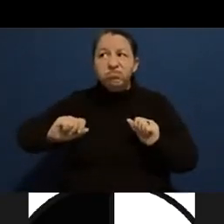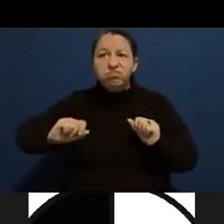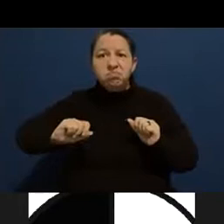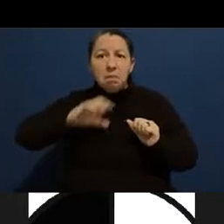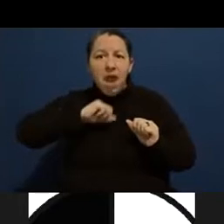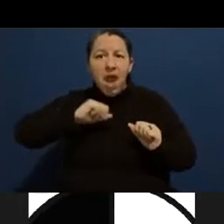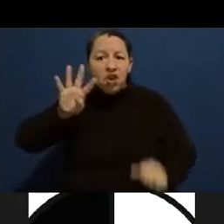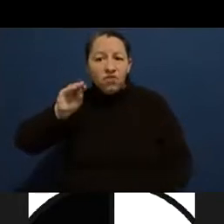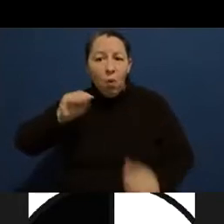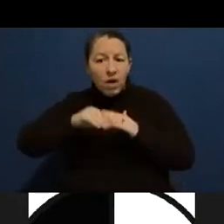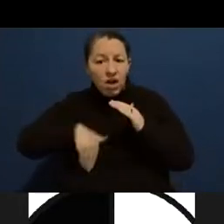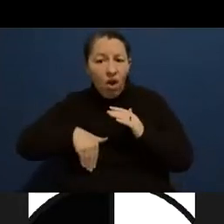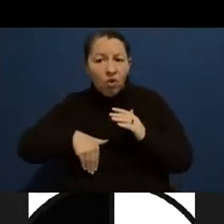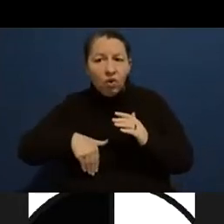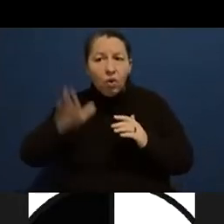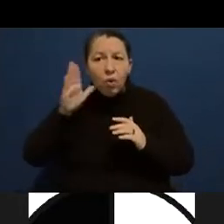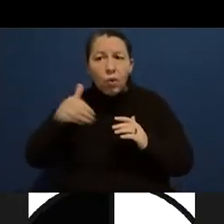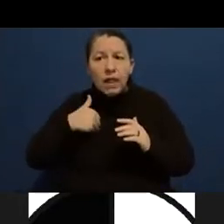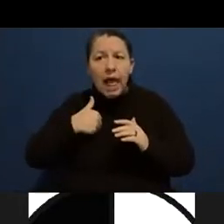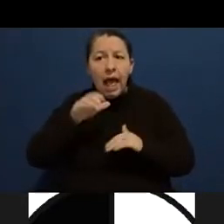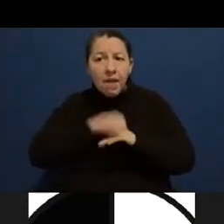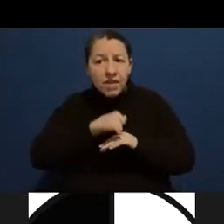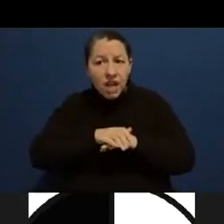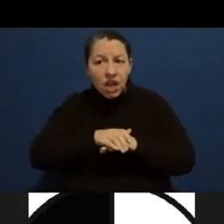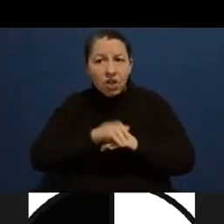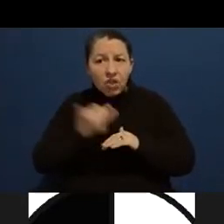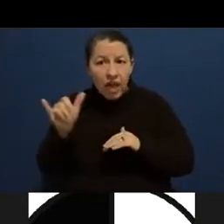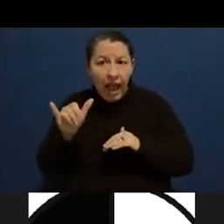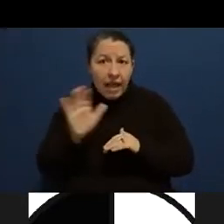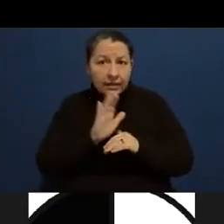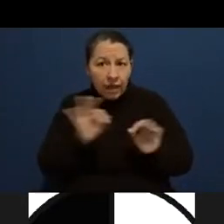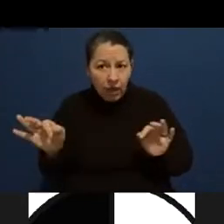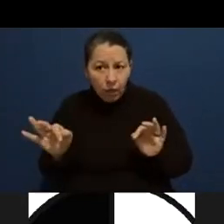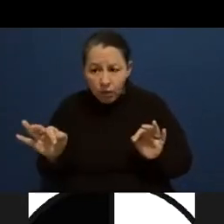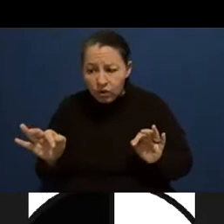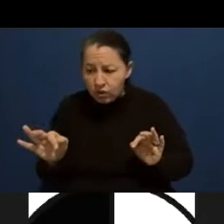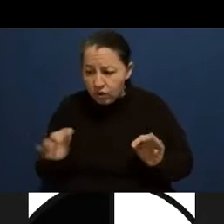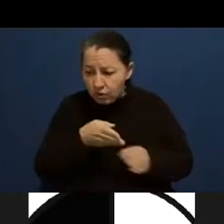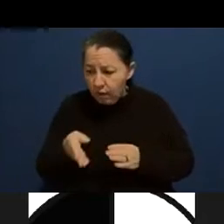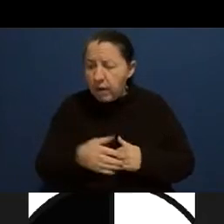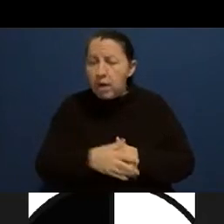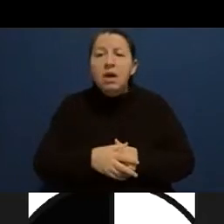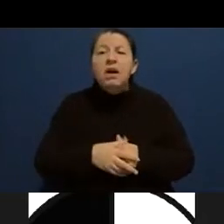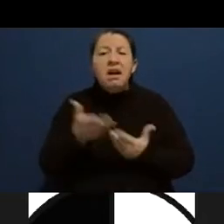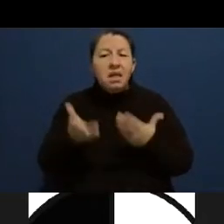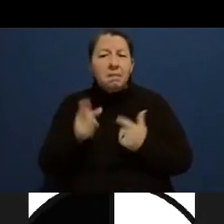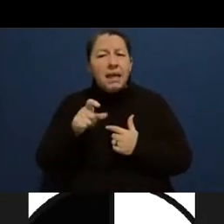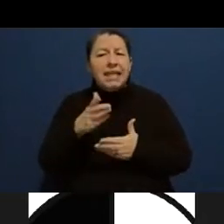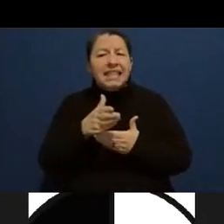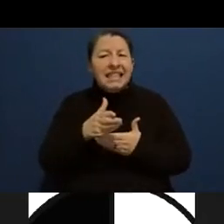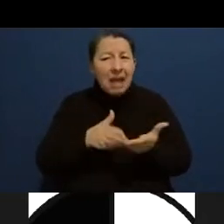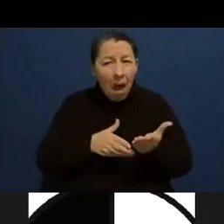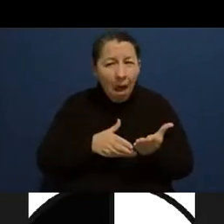are going to have English as a language. They may need some interpretation